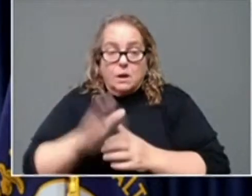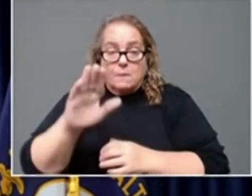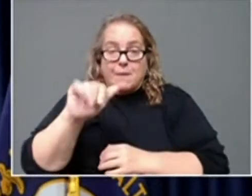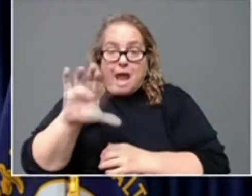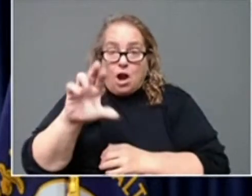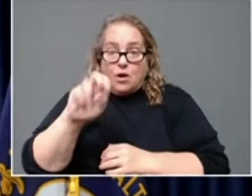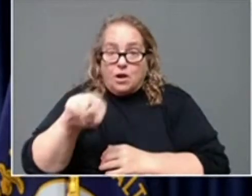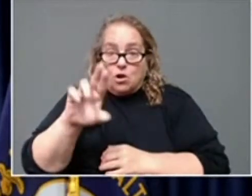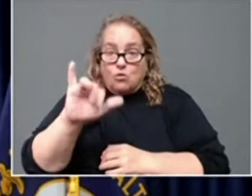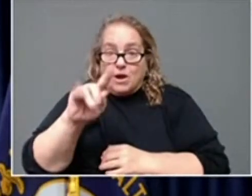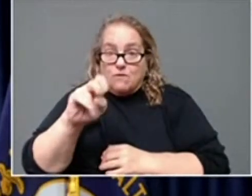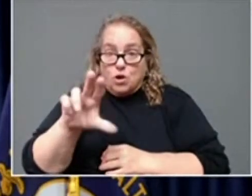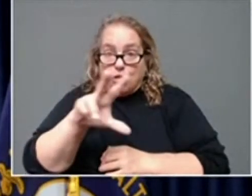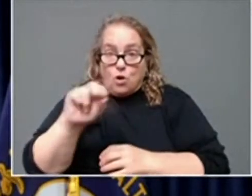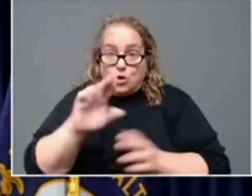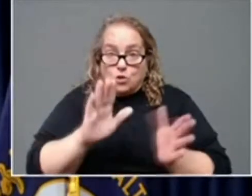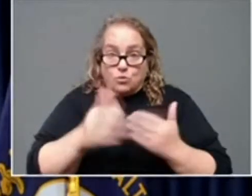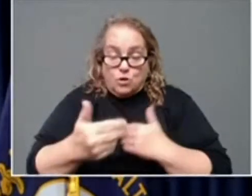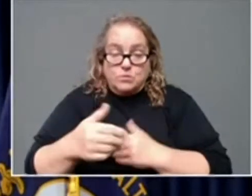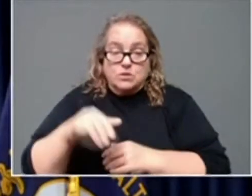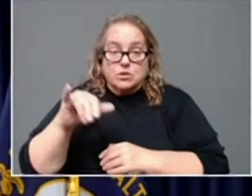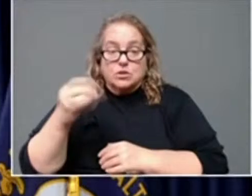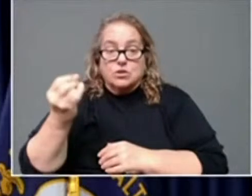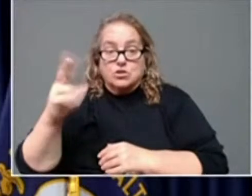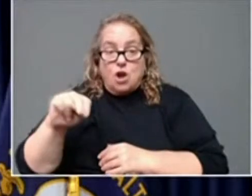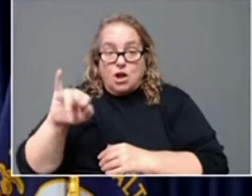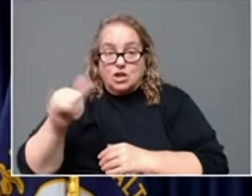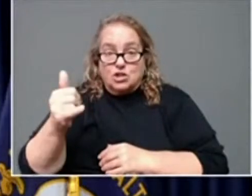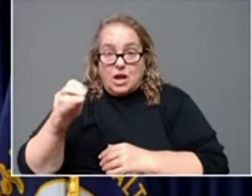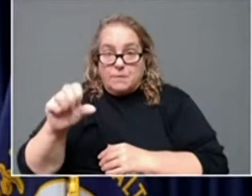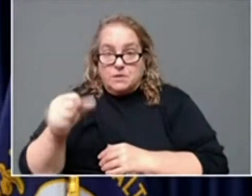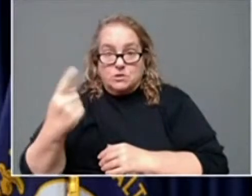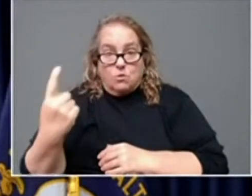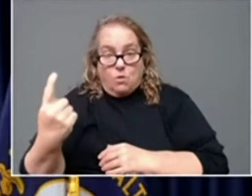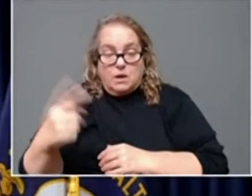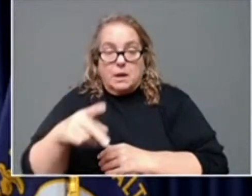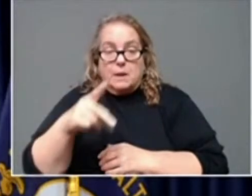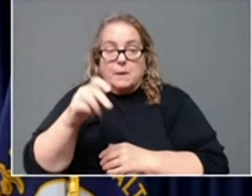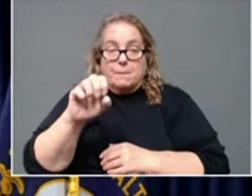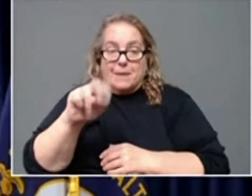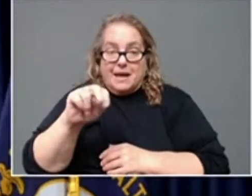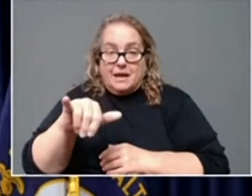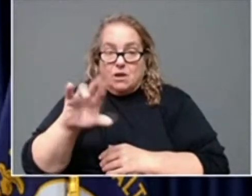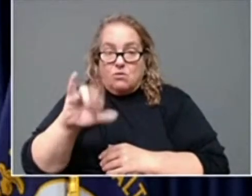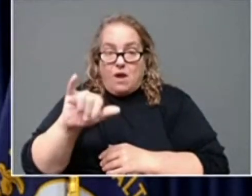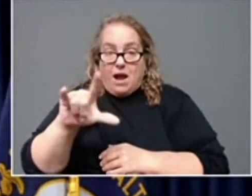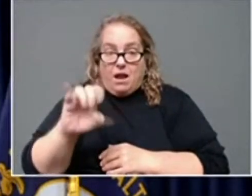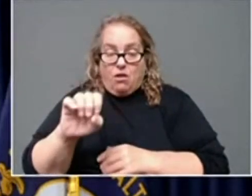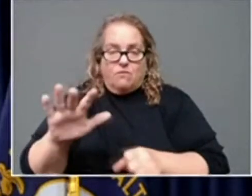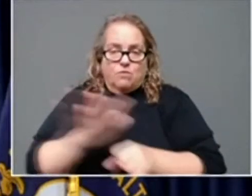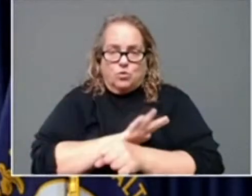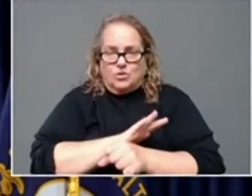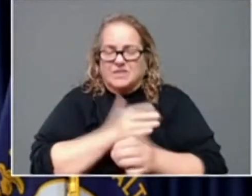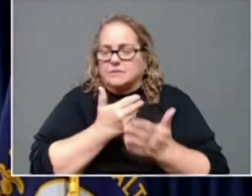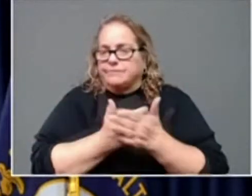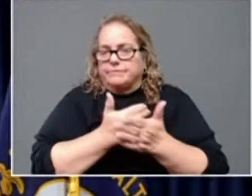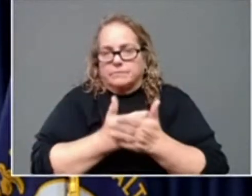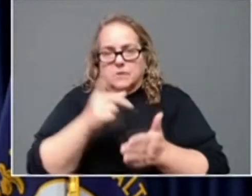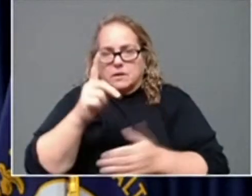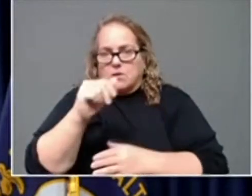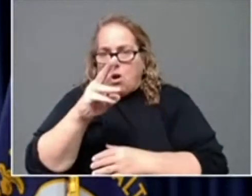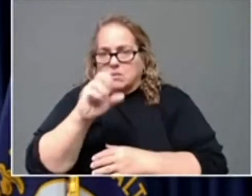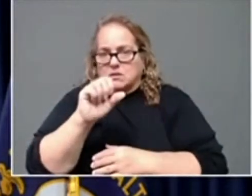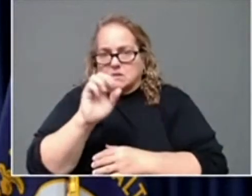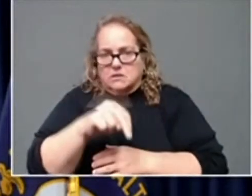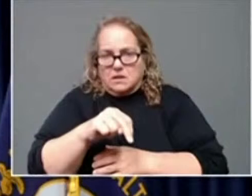available. John James has 1 cottage available. Penny Ryle is full. That's right near Dawson. So that WPA